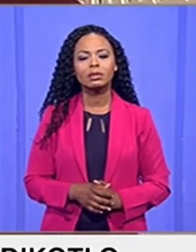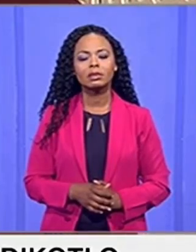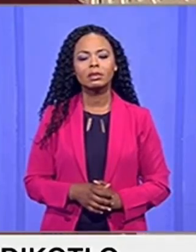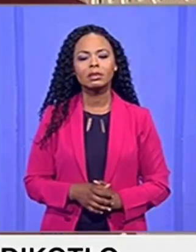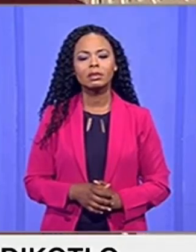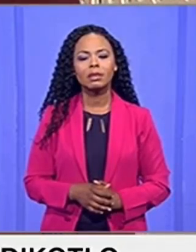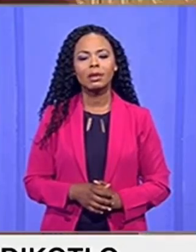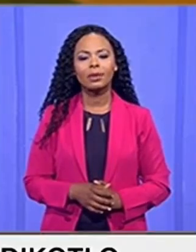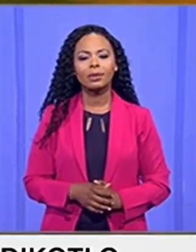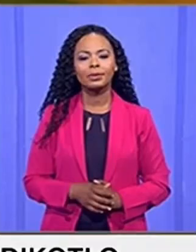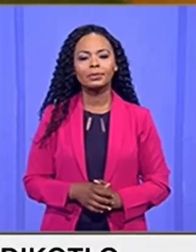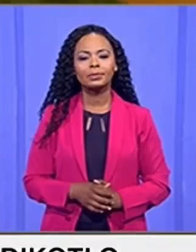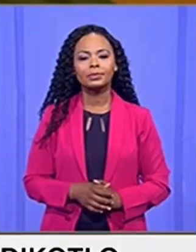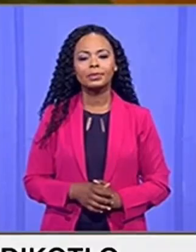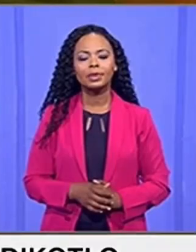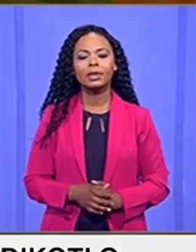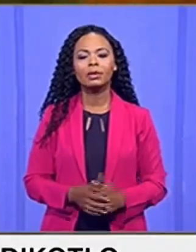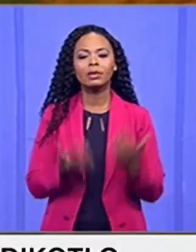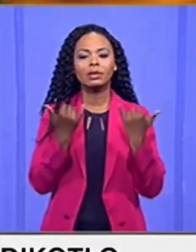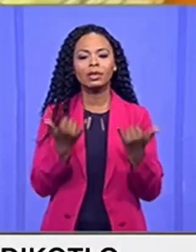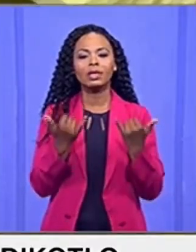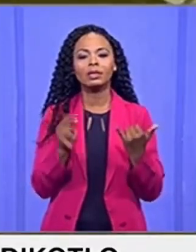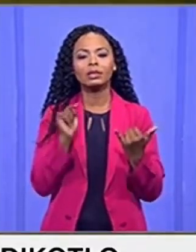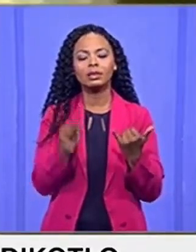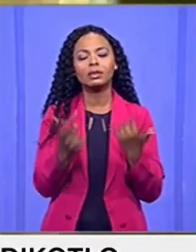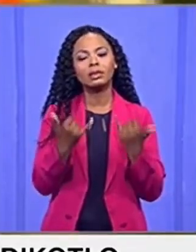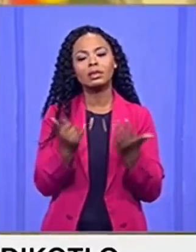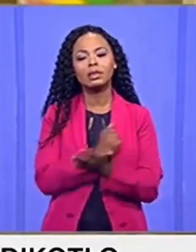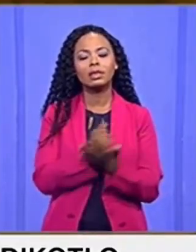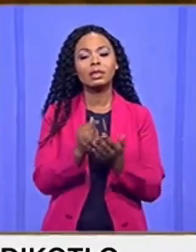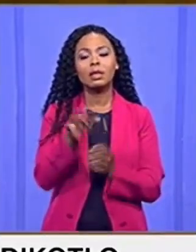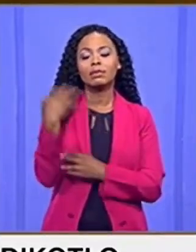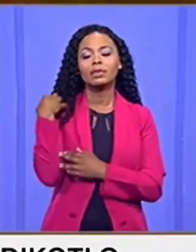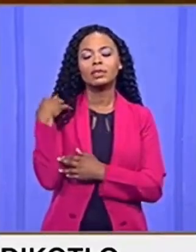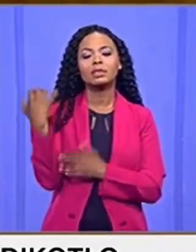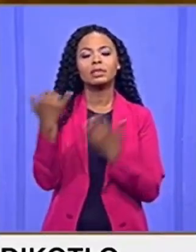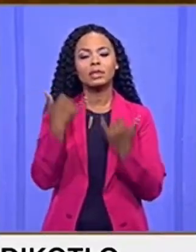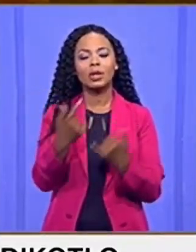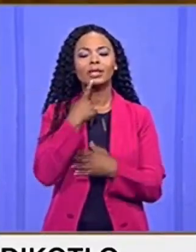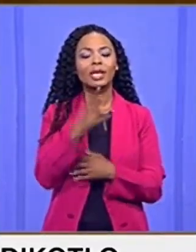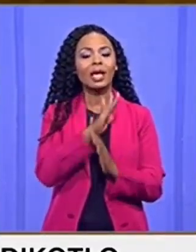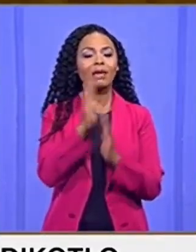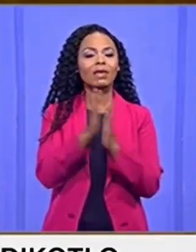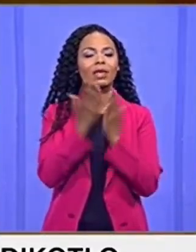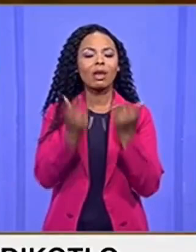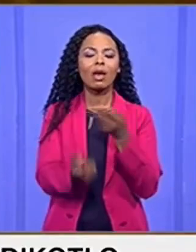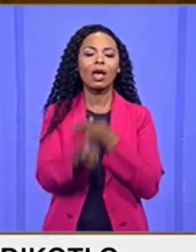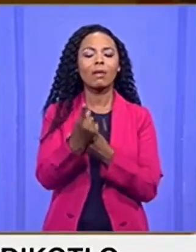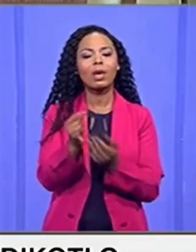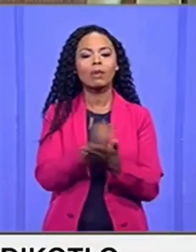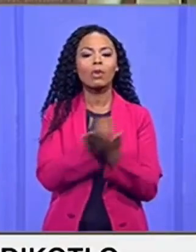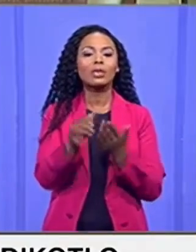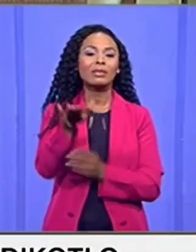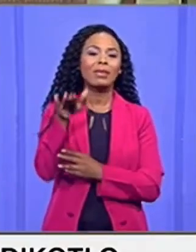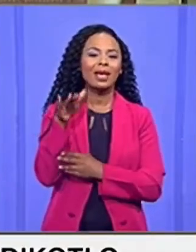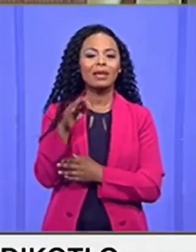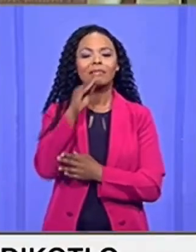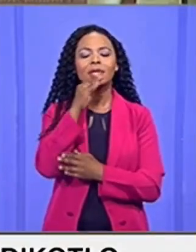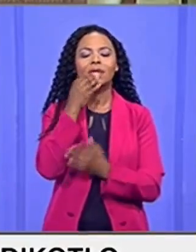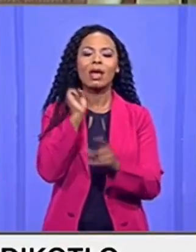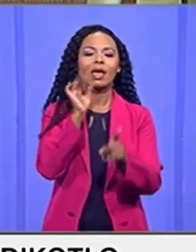post office branches. Tona o ne gape a tlhomamisetsa baamogedi gore diphetogo tse diragalang kwa Post Bank ga di kitla di ba ama